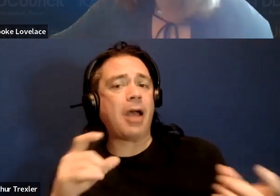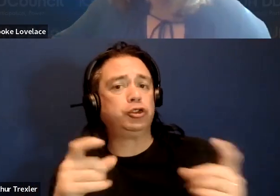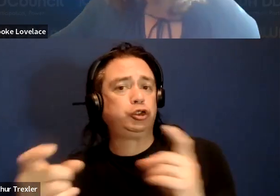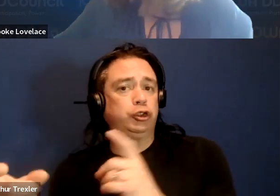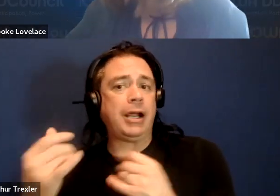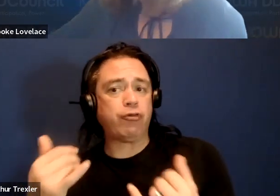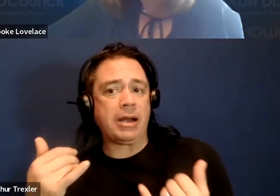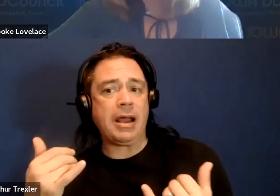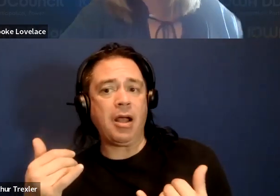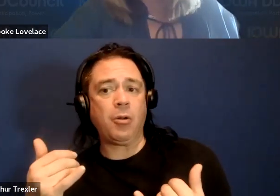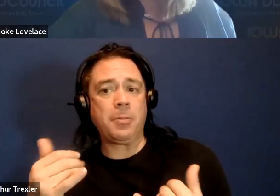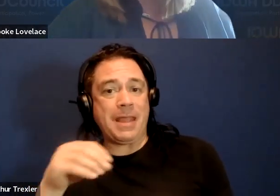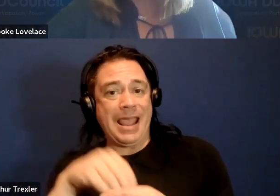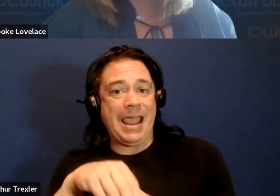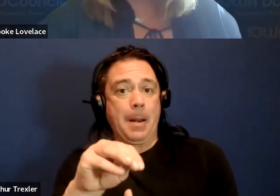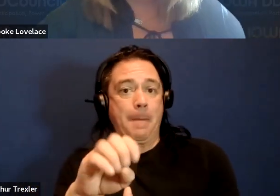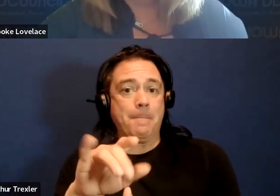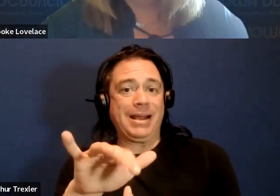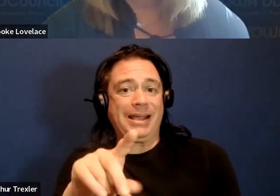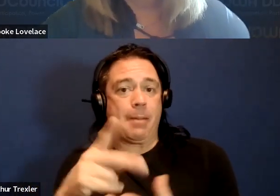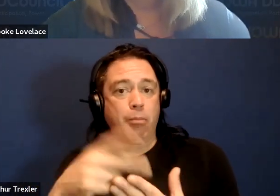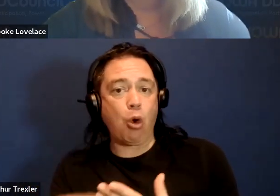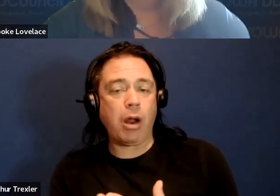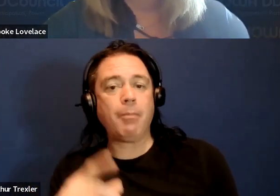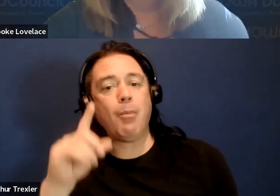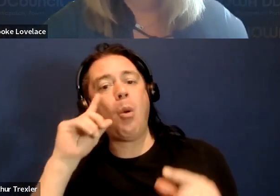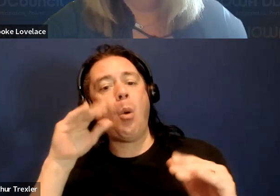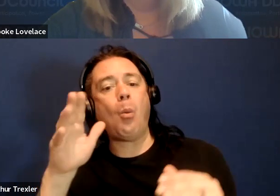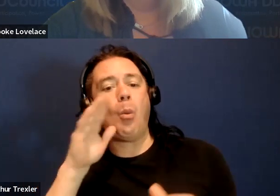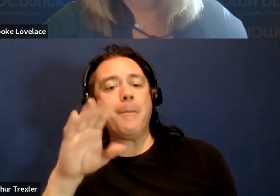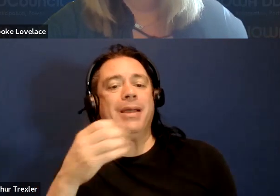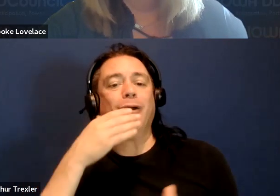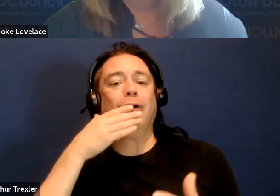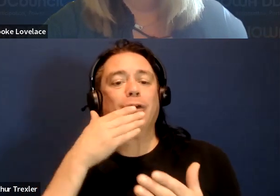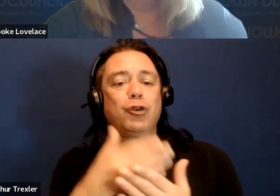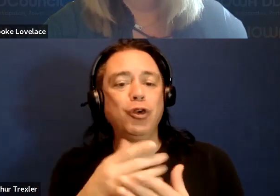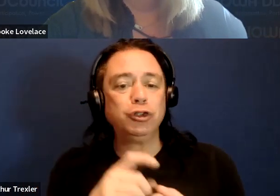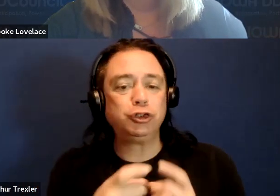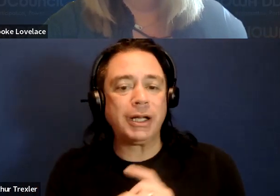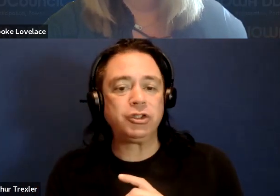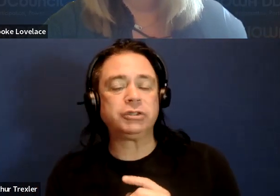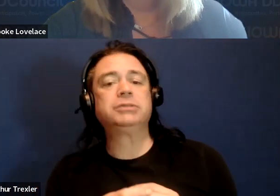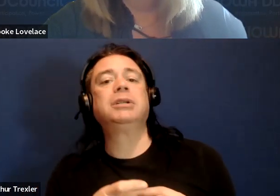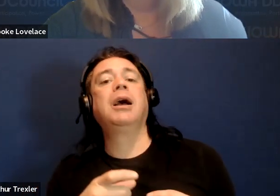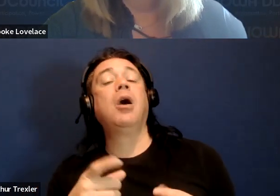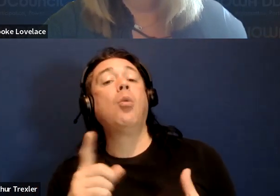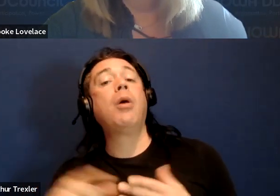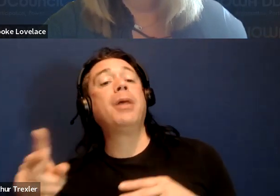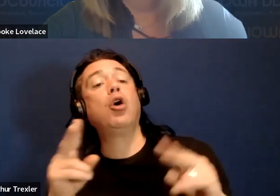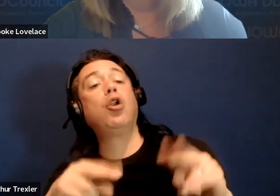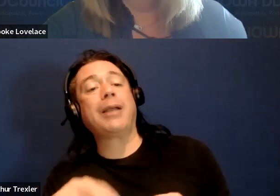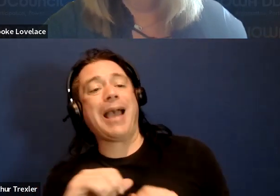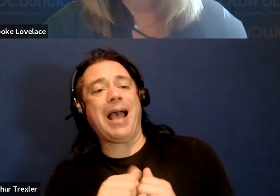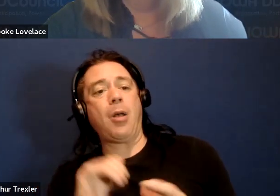now in the Medicaid program that, you know, we hope will be good changes. And one things, you know, they're looking at is how the